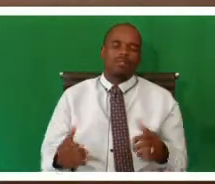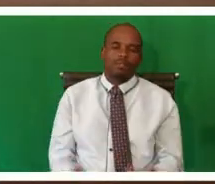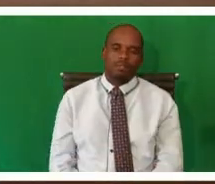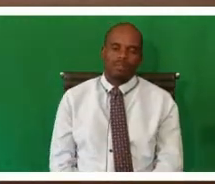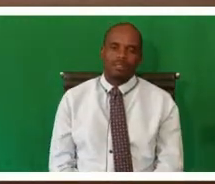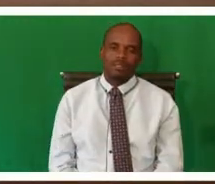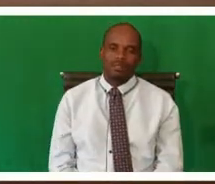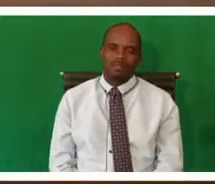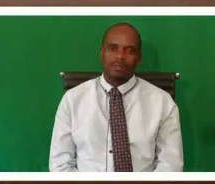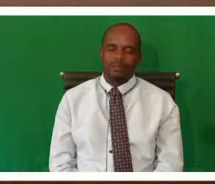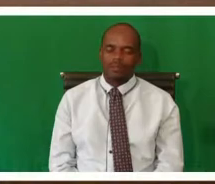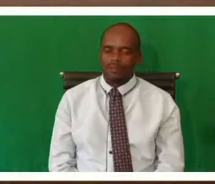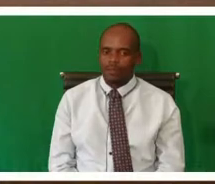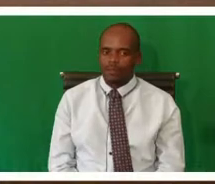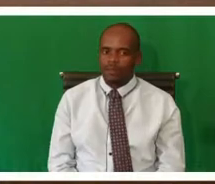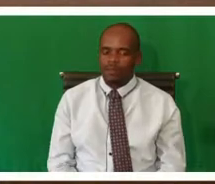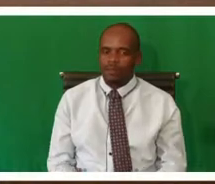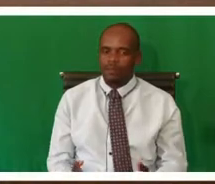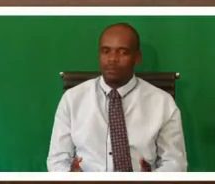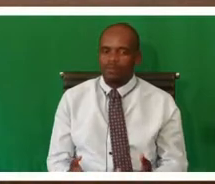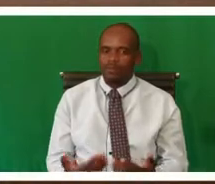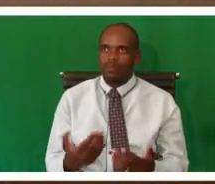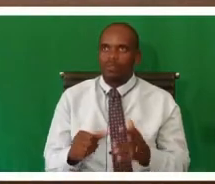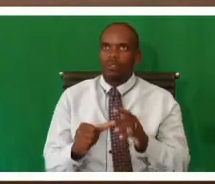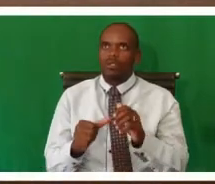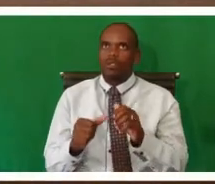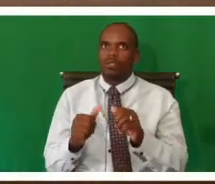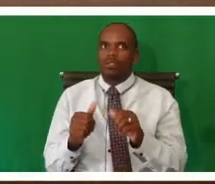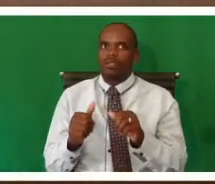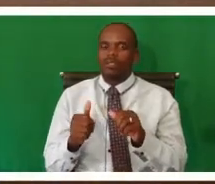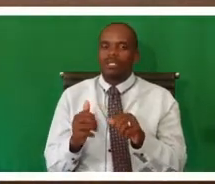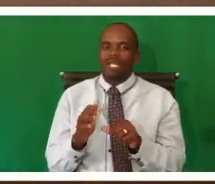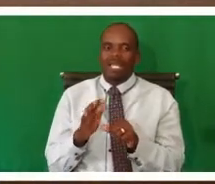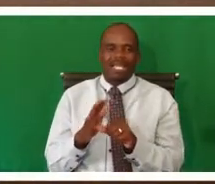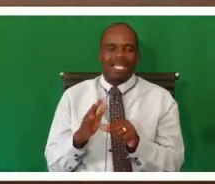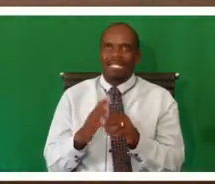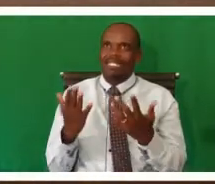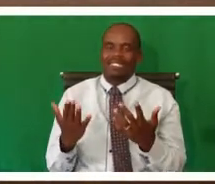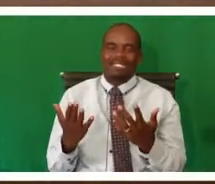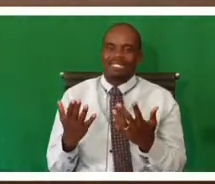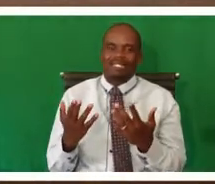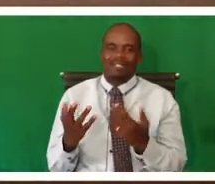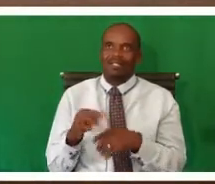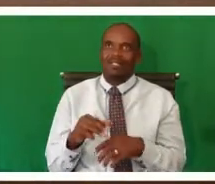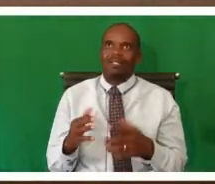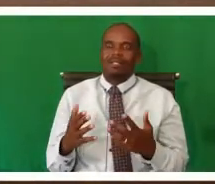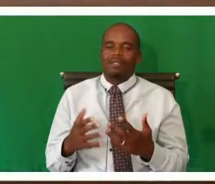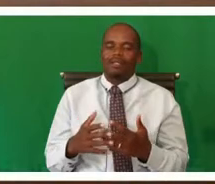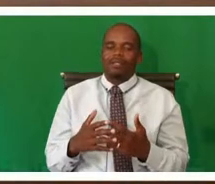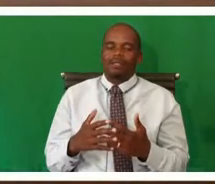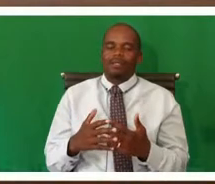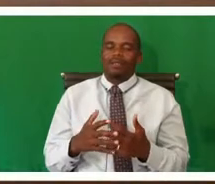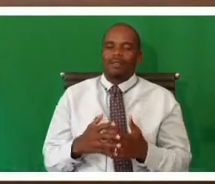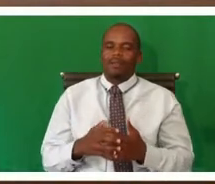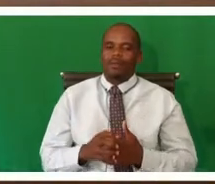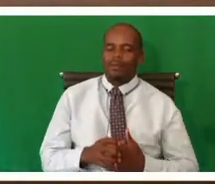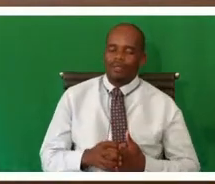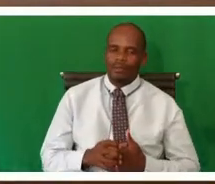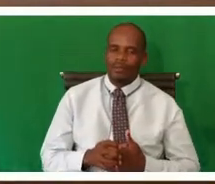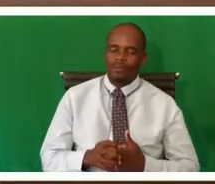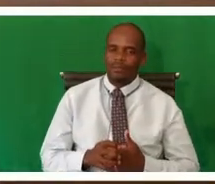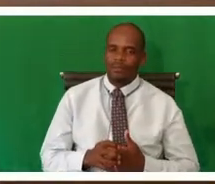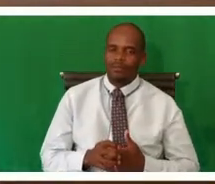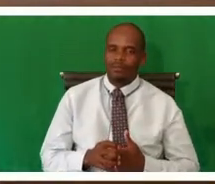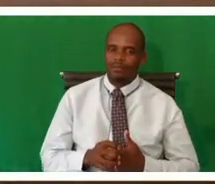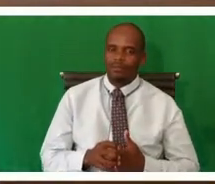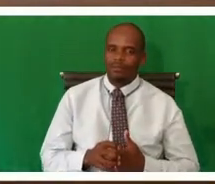year. Odindalsrees Township Revitalization Program, Stensrees Township, Botshabelo